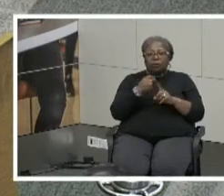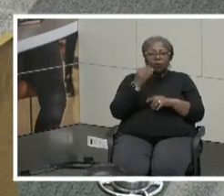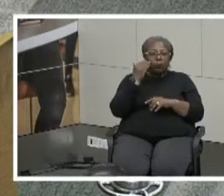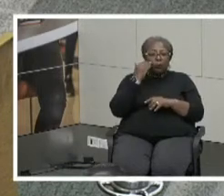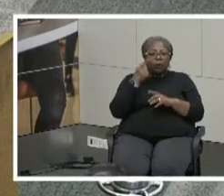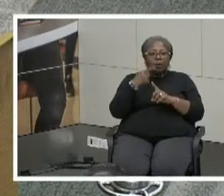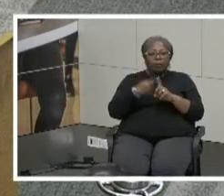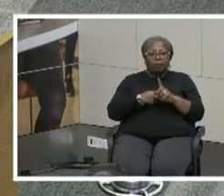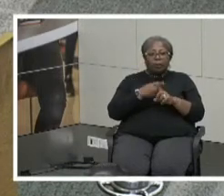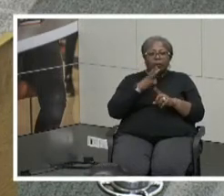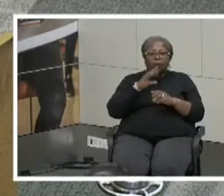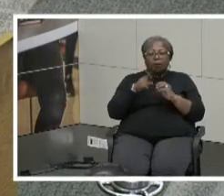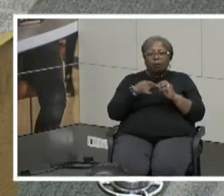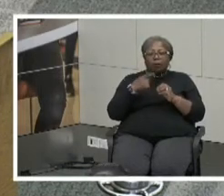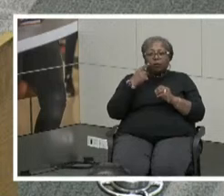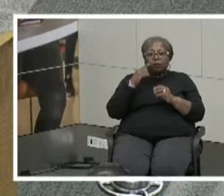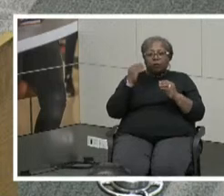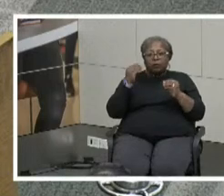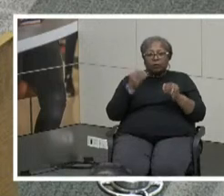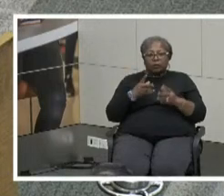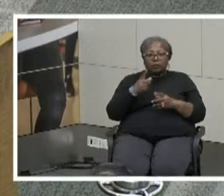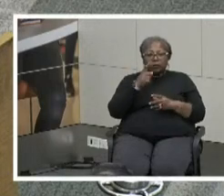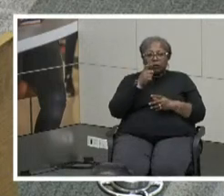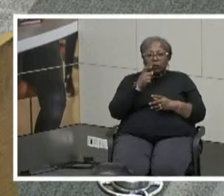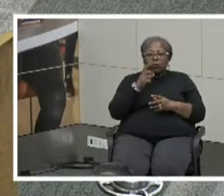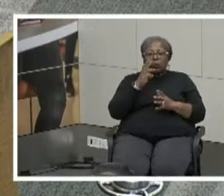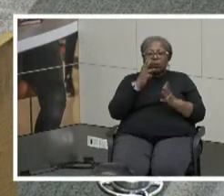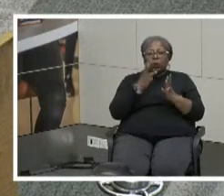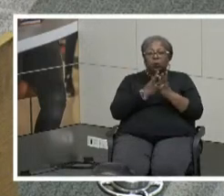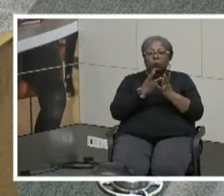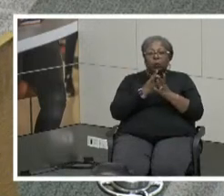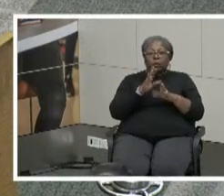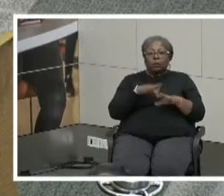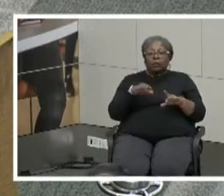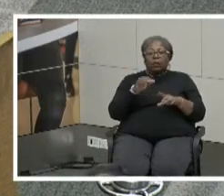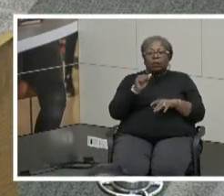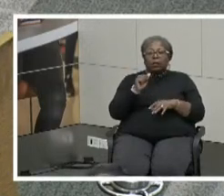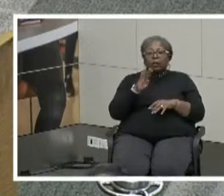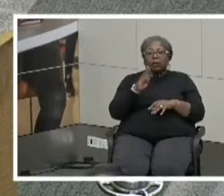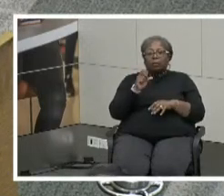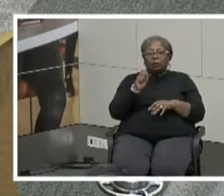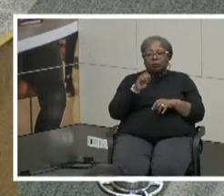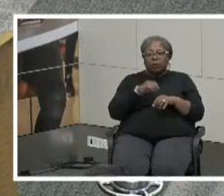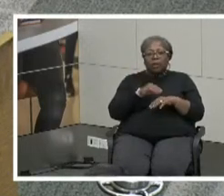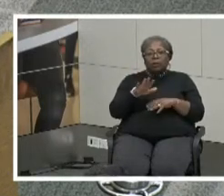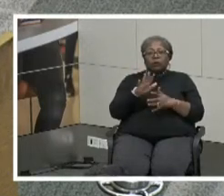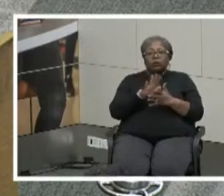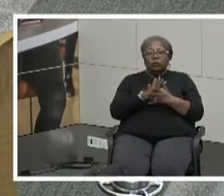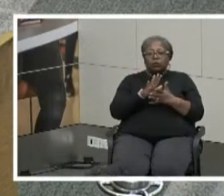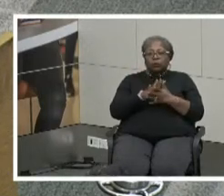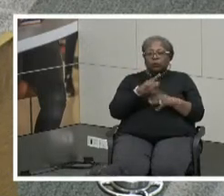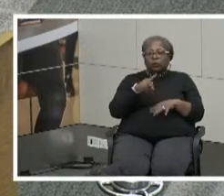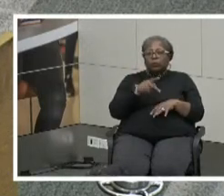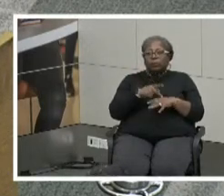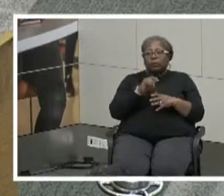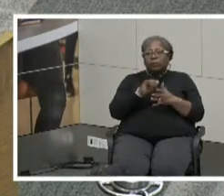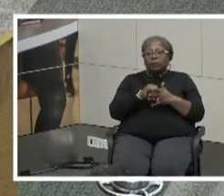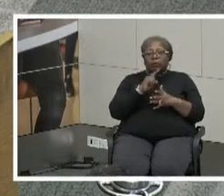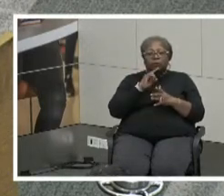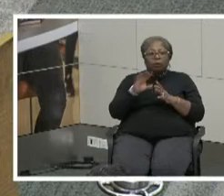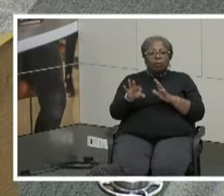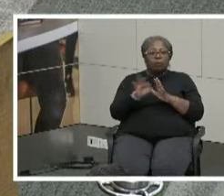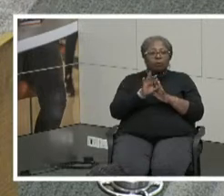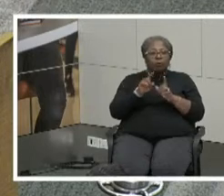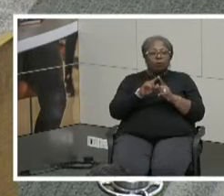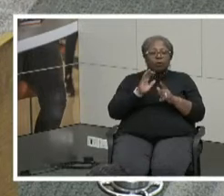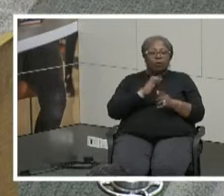month I'm speaking on behalf of a teacher who has witnessed child abuse at his school the principal that was appointed to